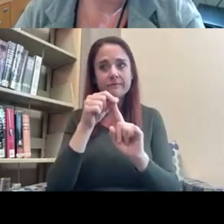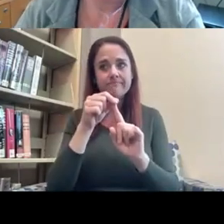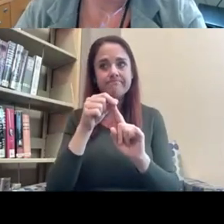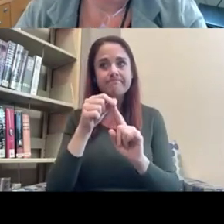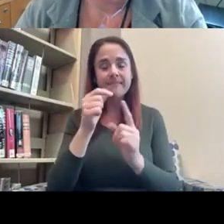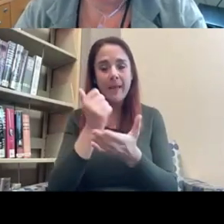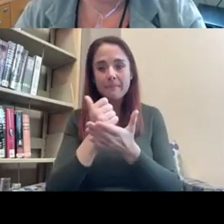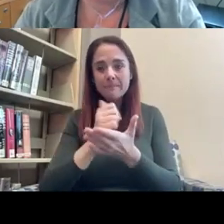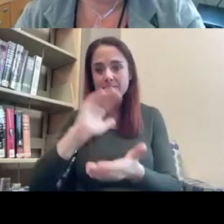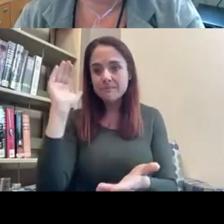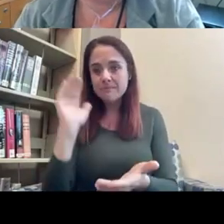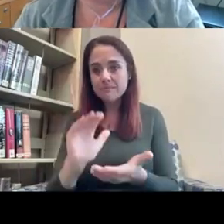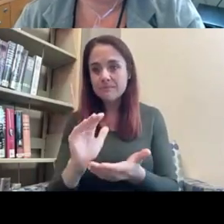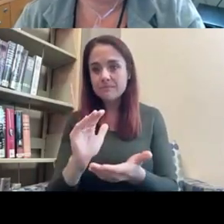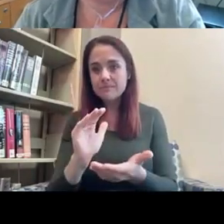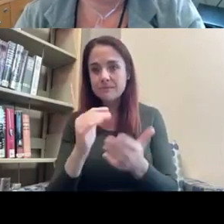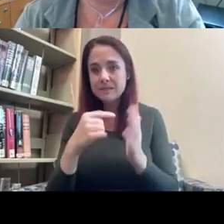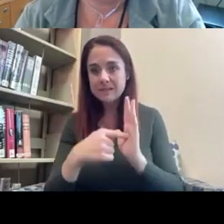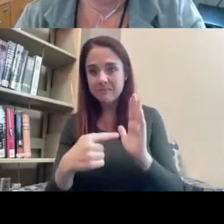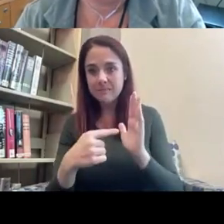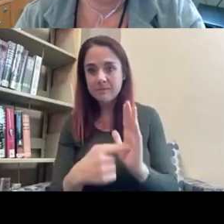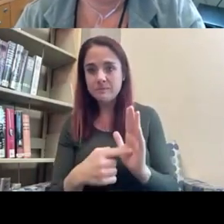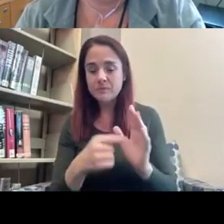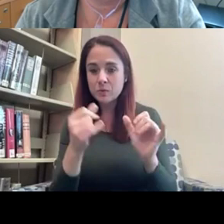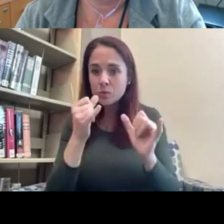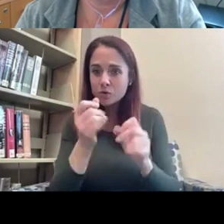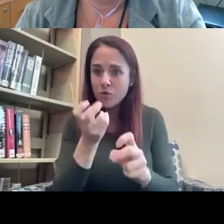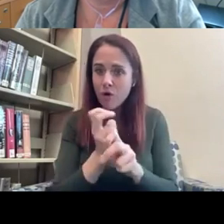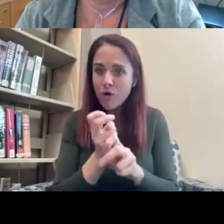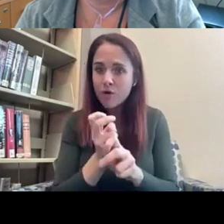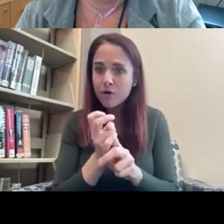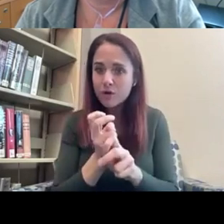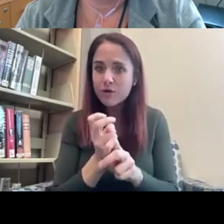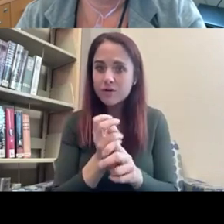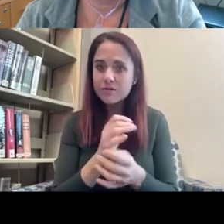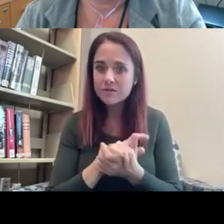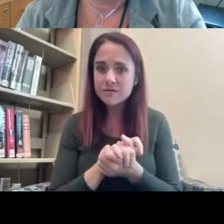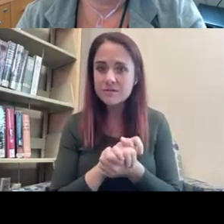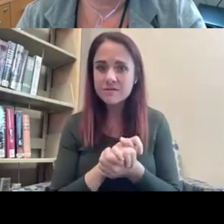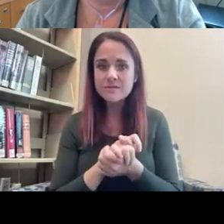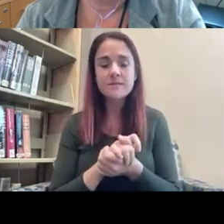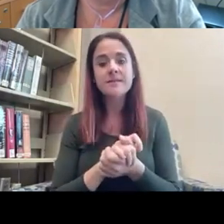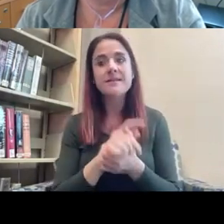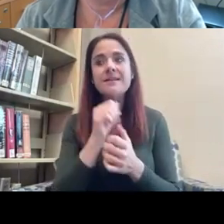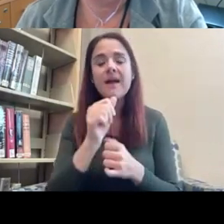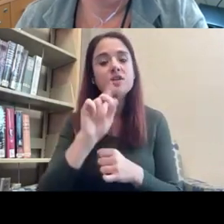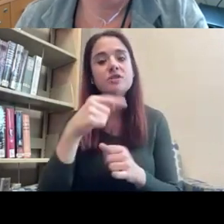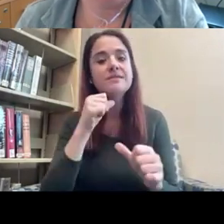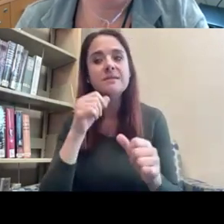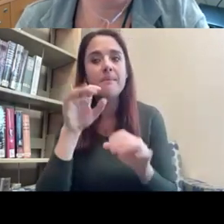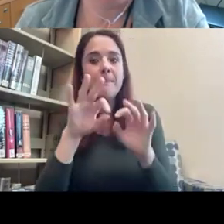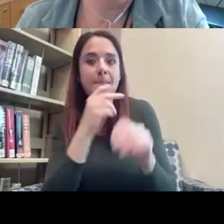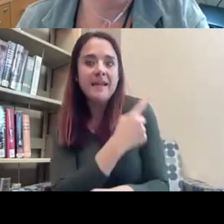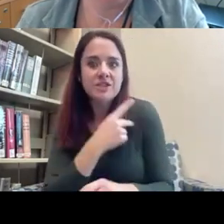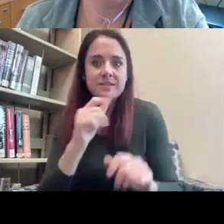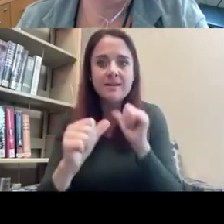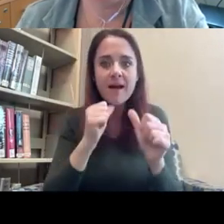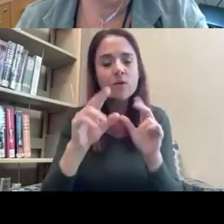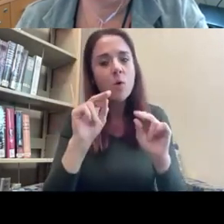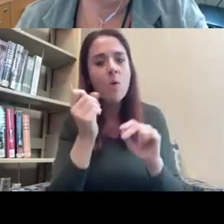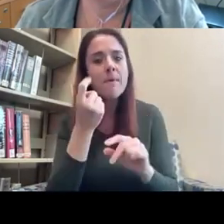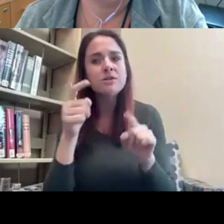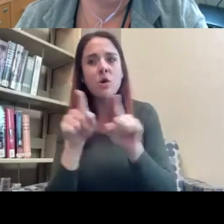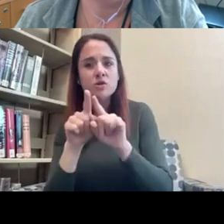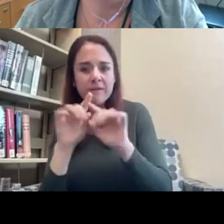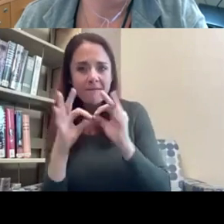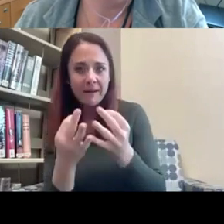symptoms. It's very, very hard. And it's not only the denial by the patient, but it's also the denial of